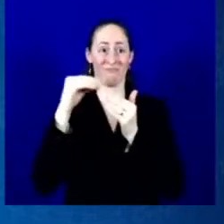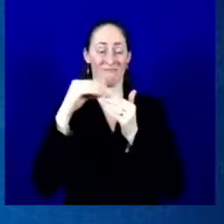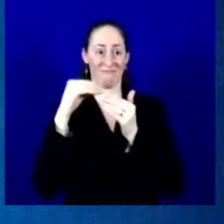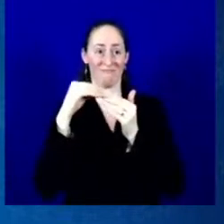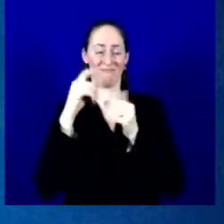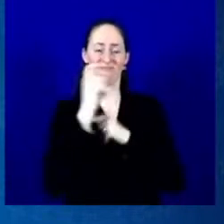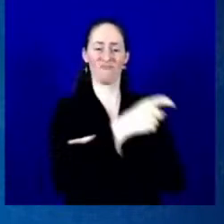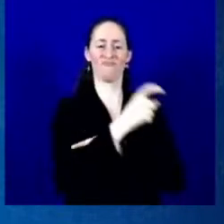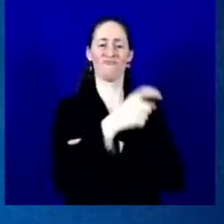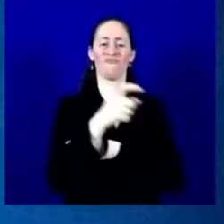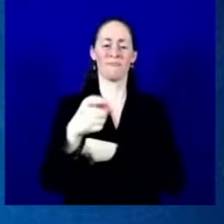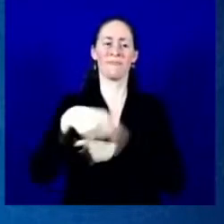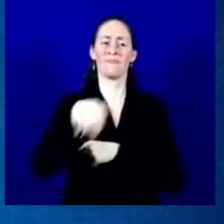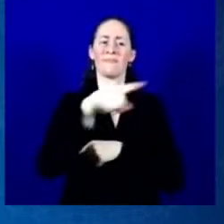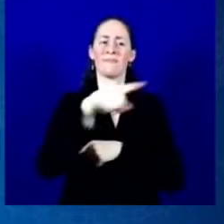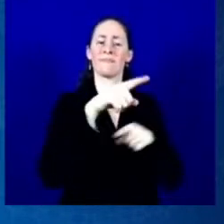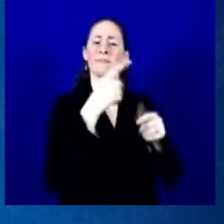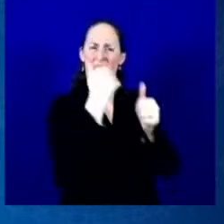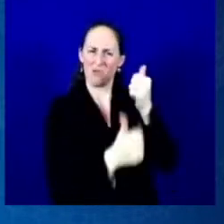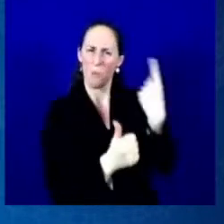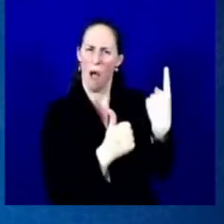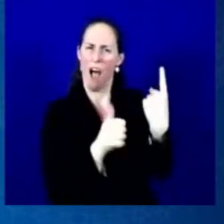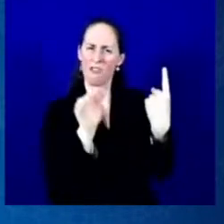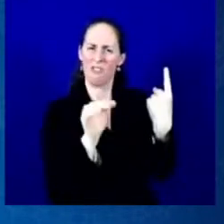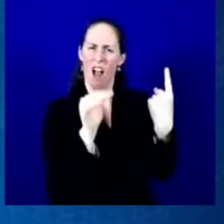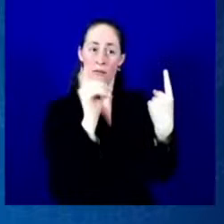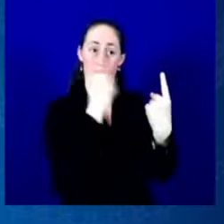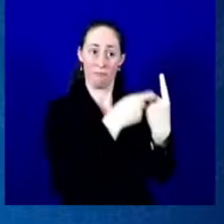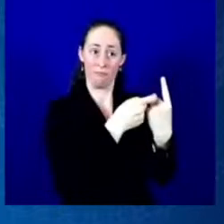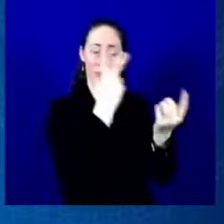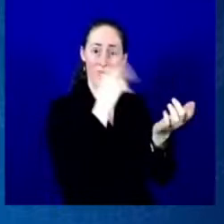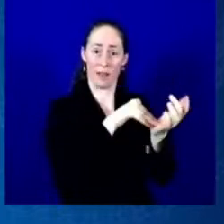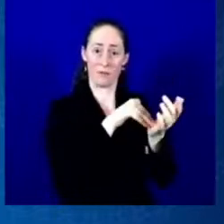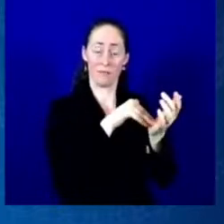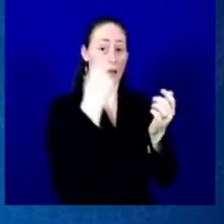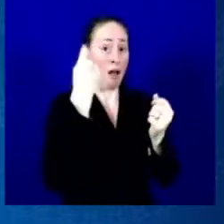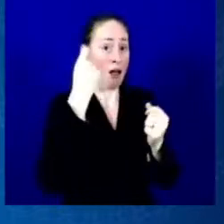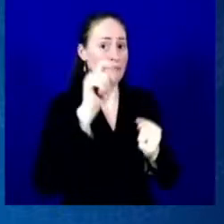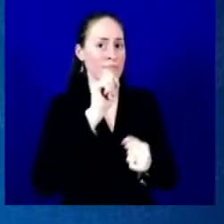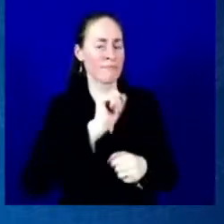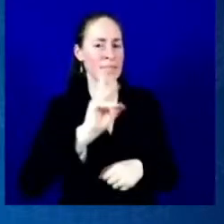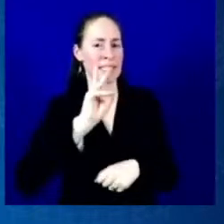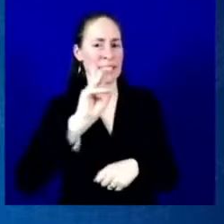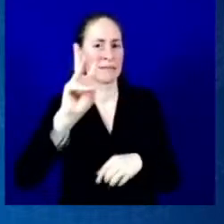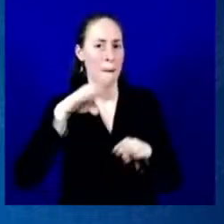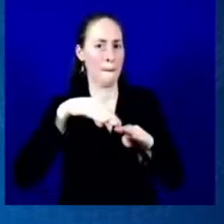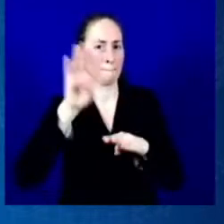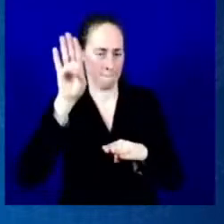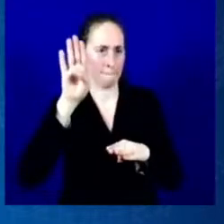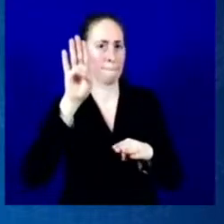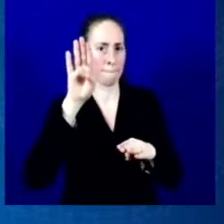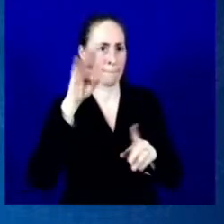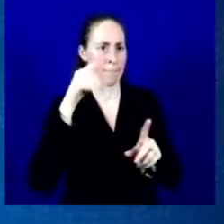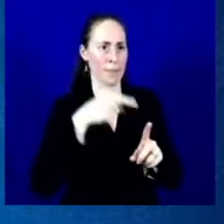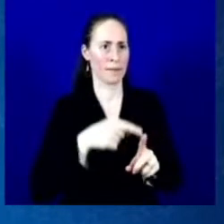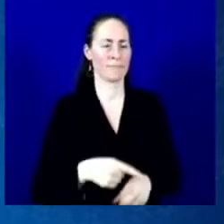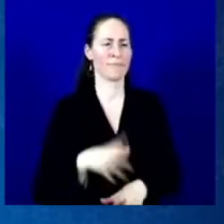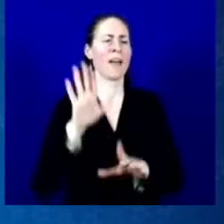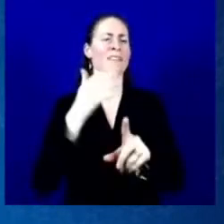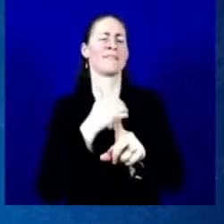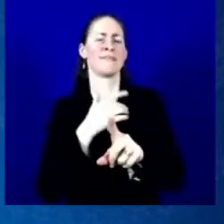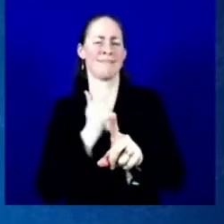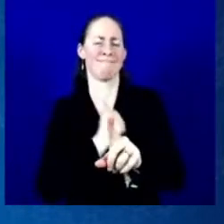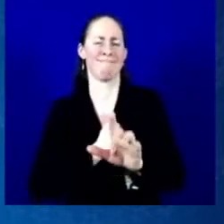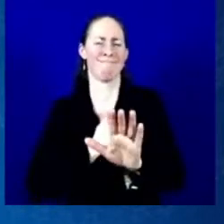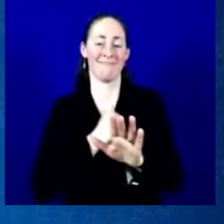age. And $3,600 for children over 6 years of age. With 2 parents, 2 kids,